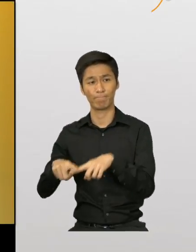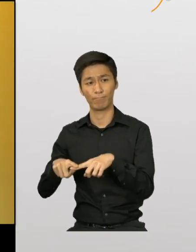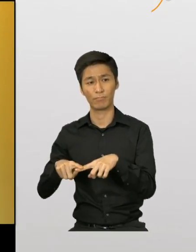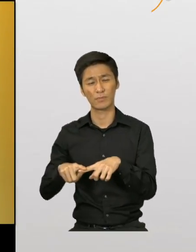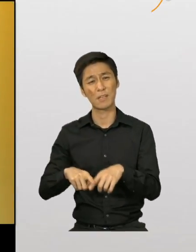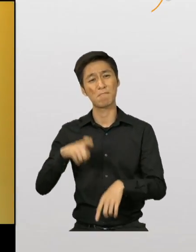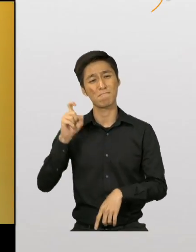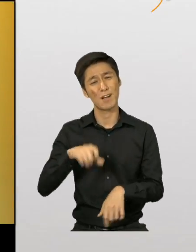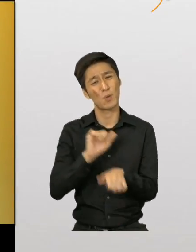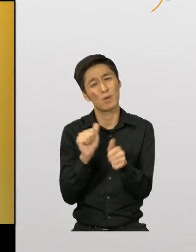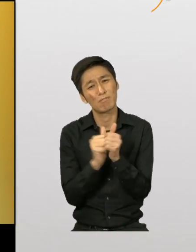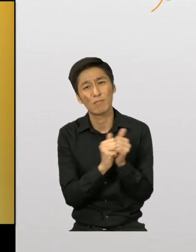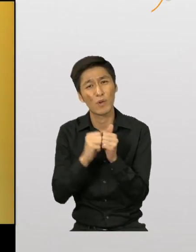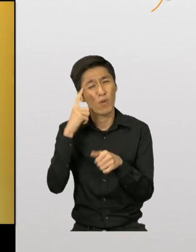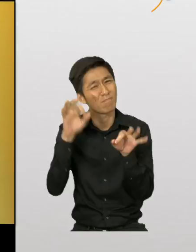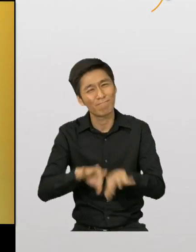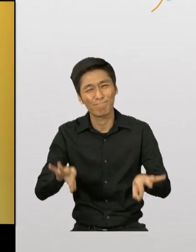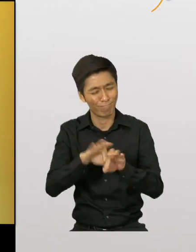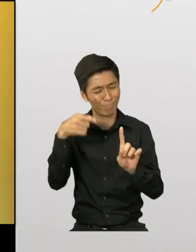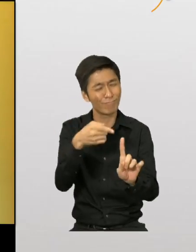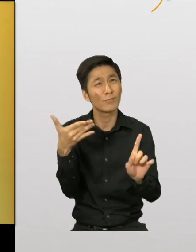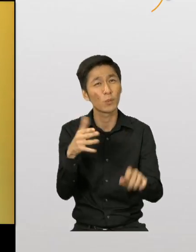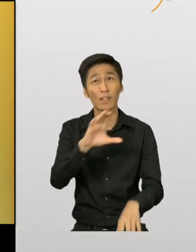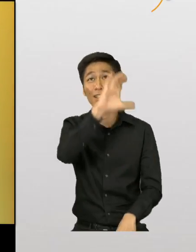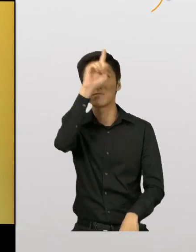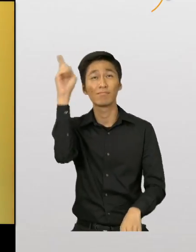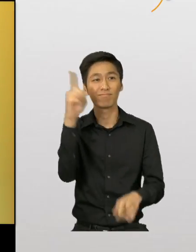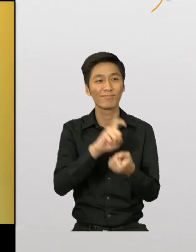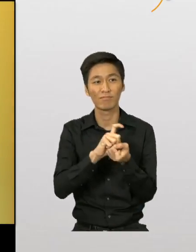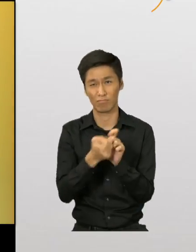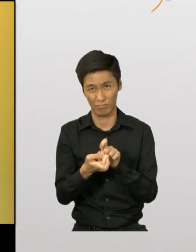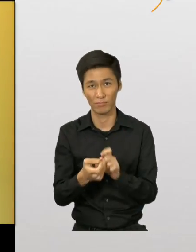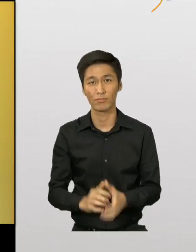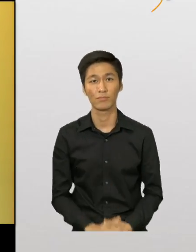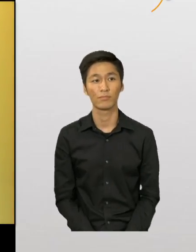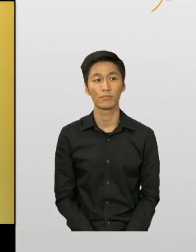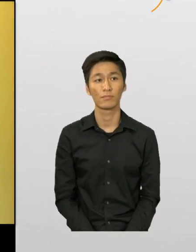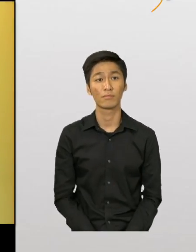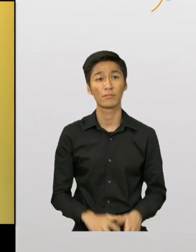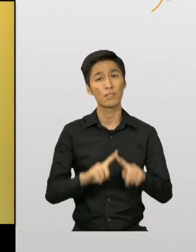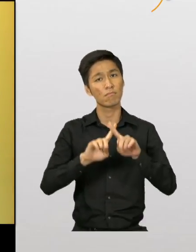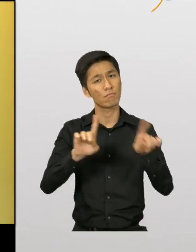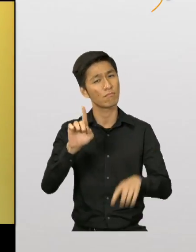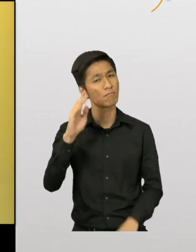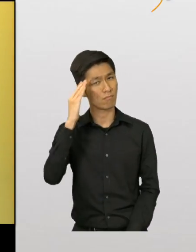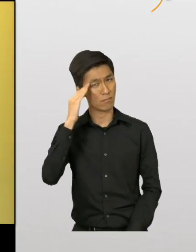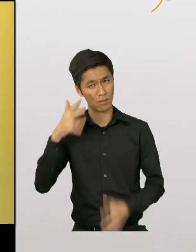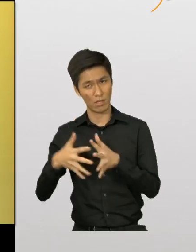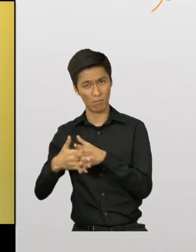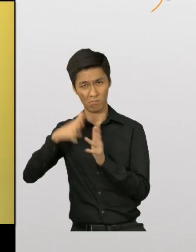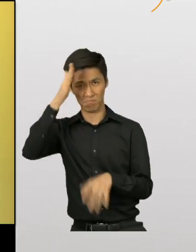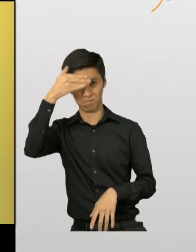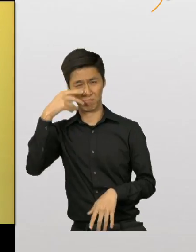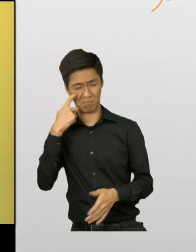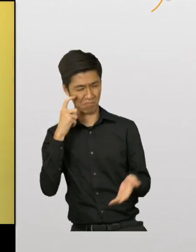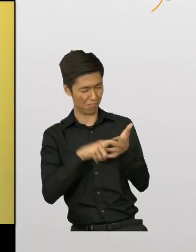work closely together on global issues like climate change. But the Trump administration has named China